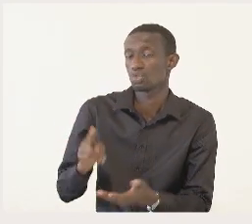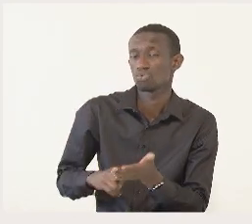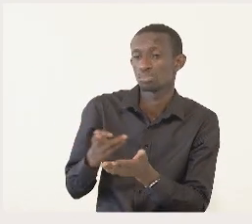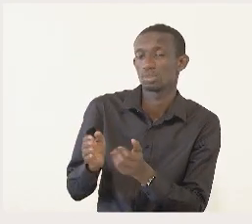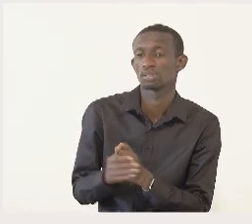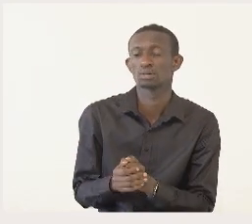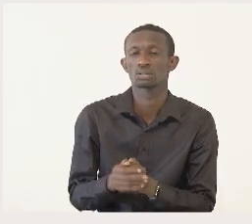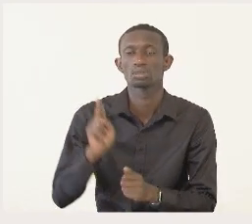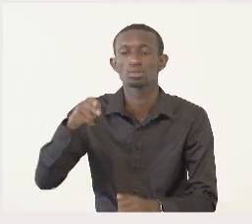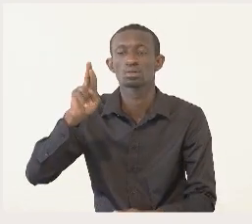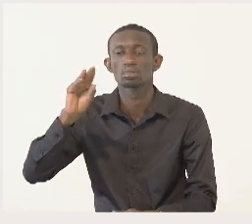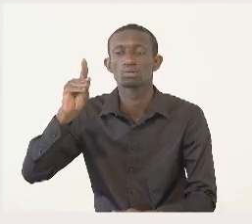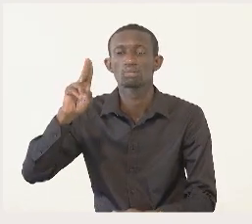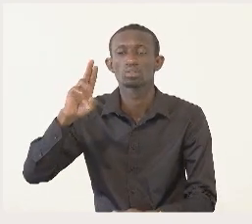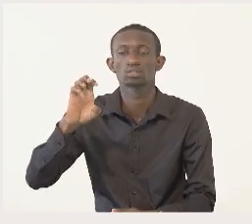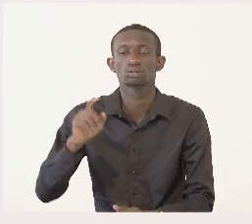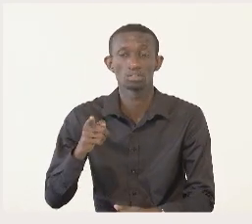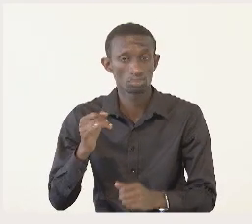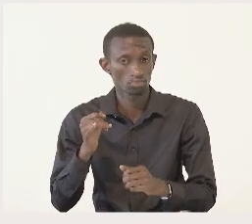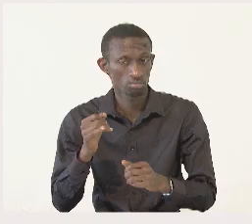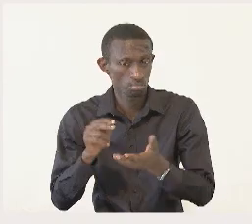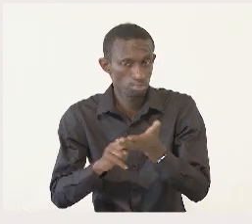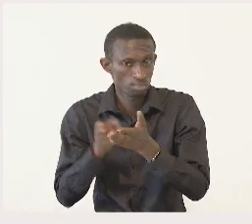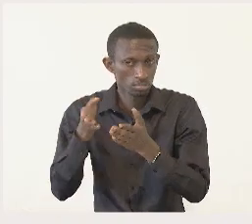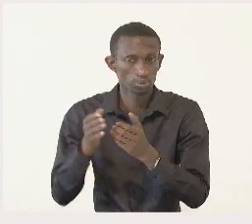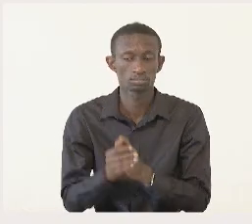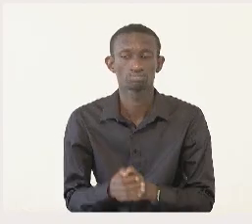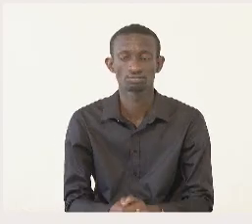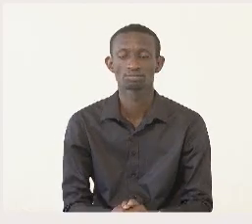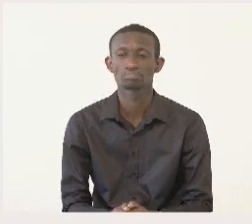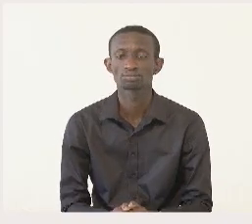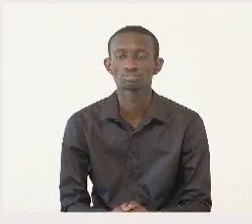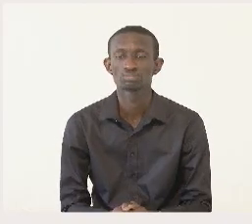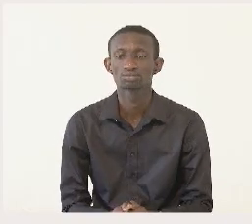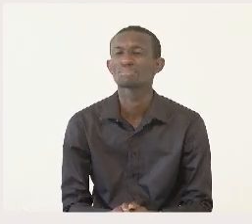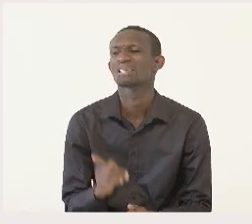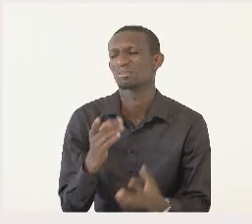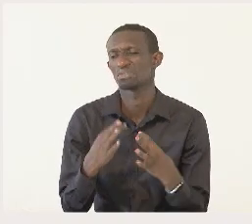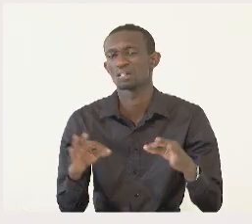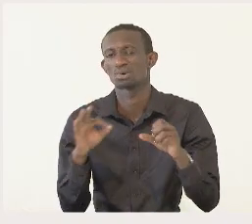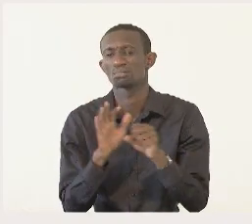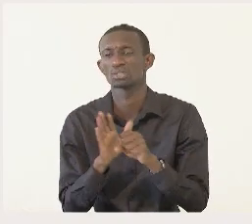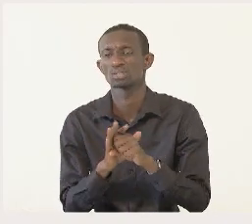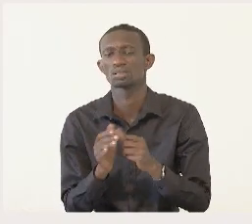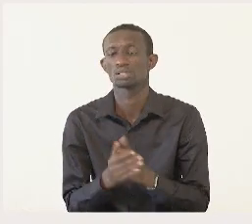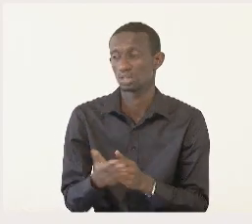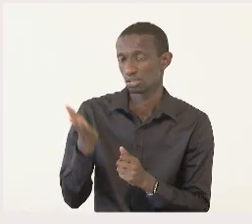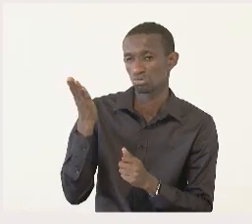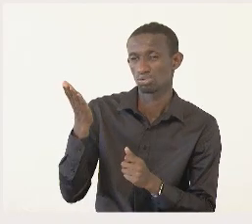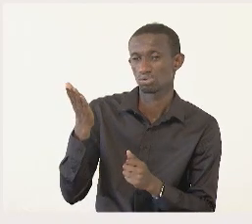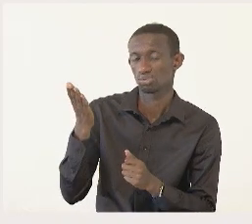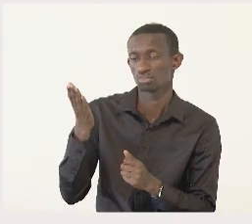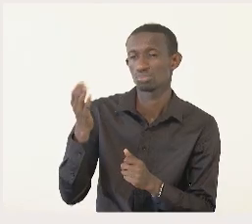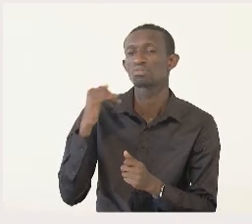are produced in the cells, they can become more toxic. Therefore, it is necessary that these waste products can be eliminated